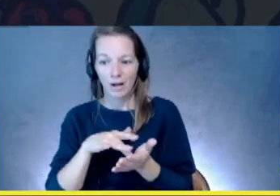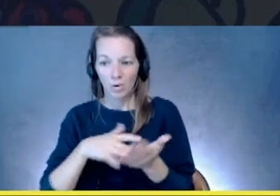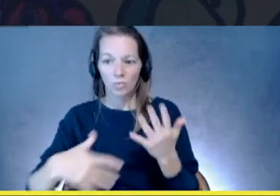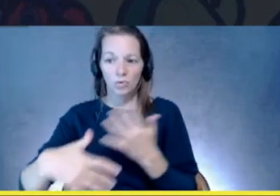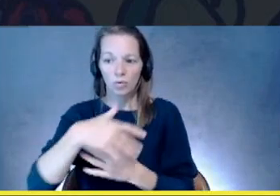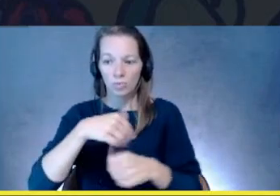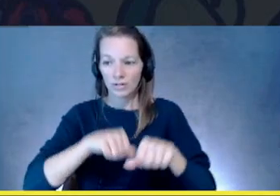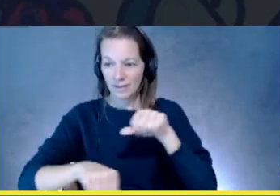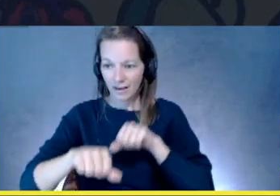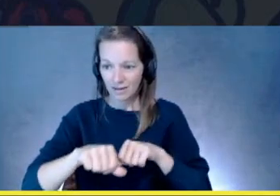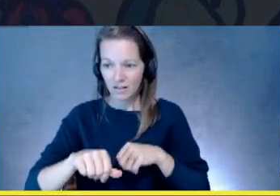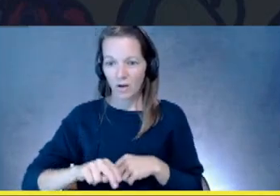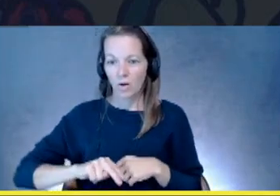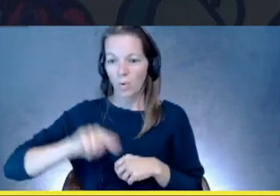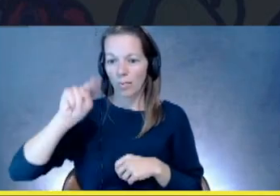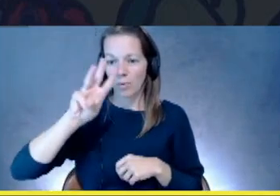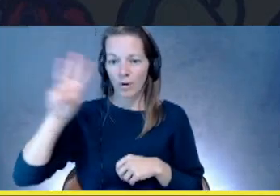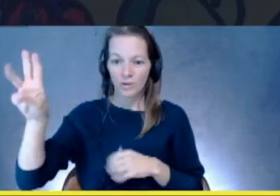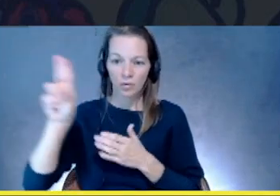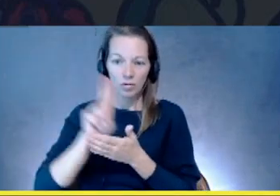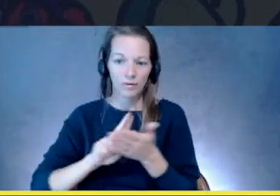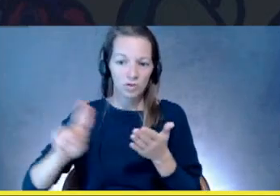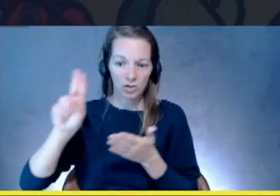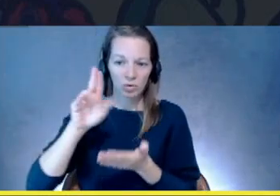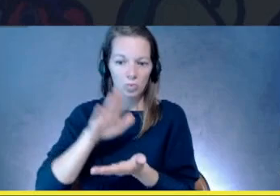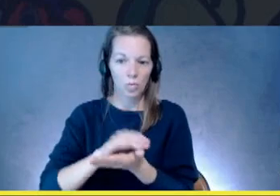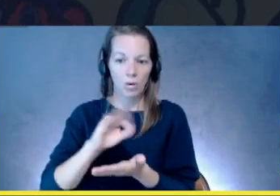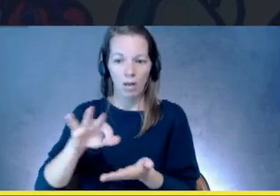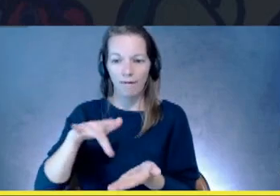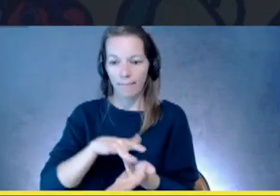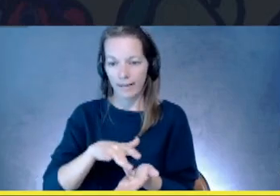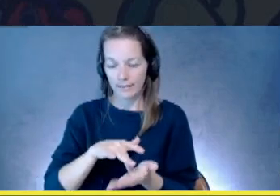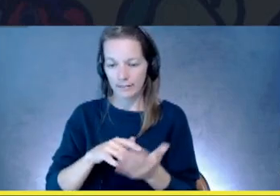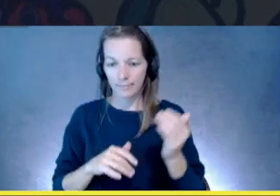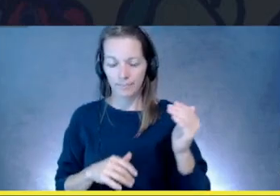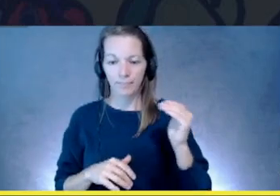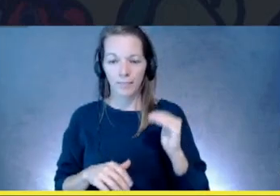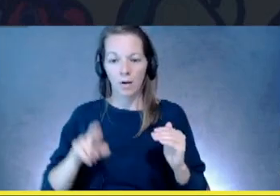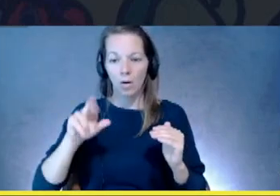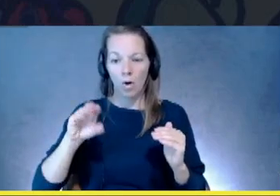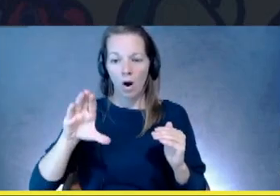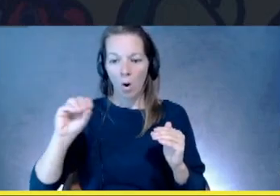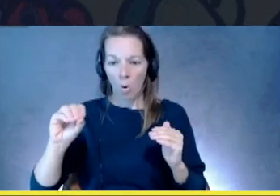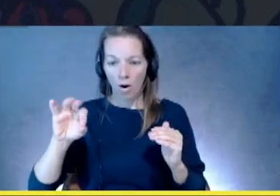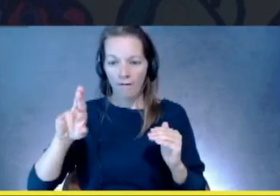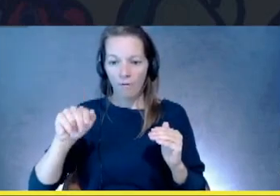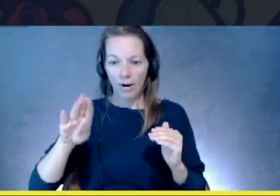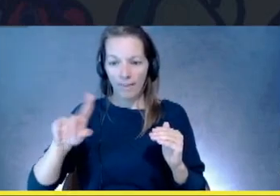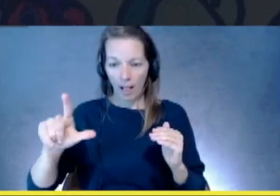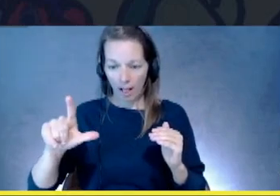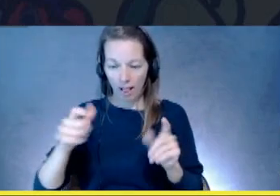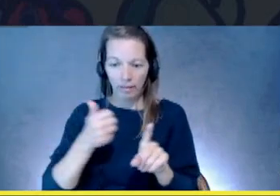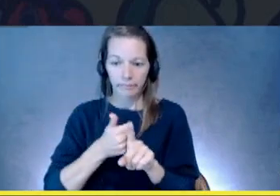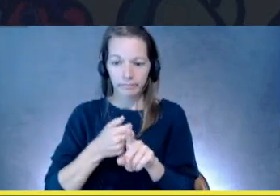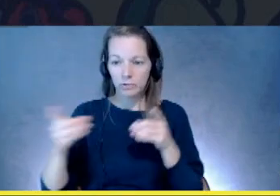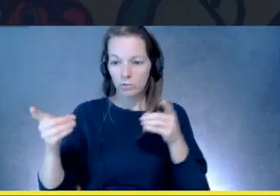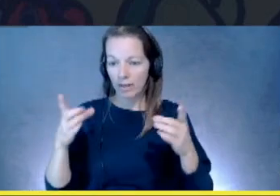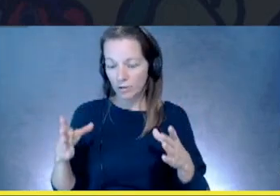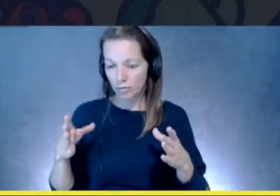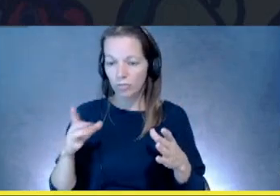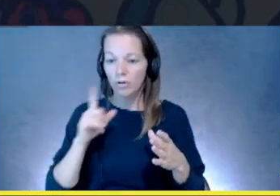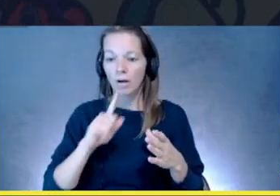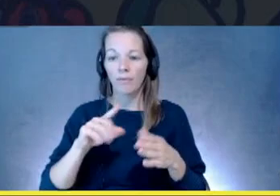at Northwestern University School of Medicine. Rocco Freebell is the director of the